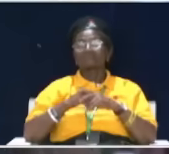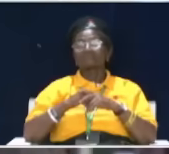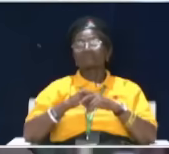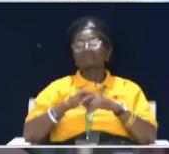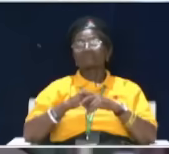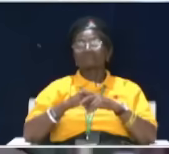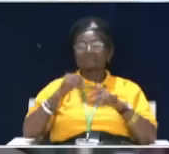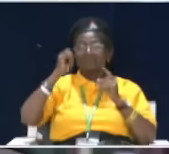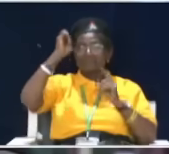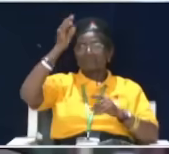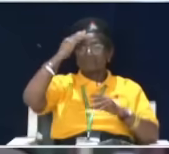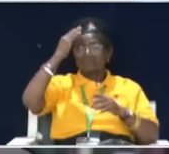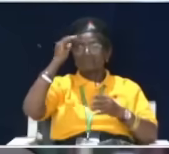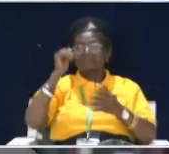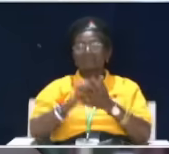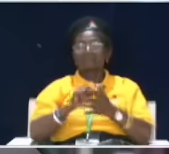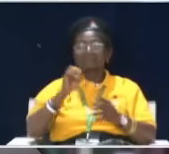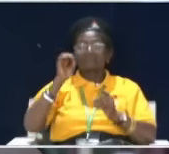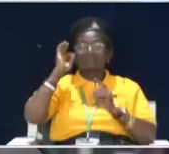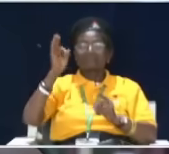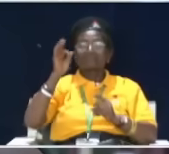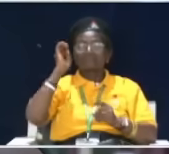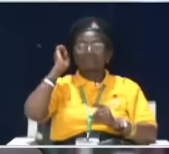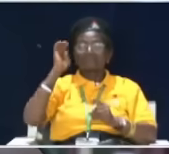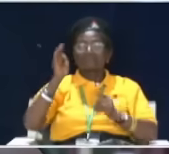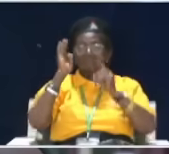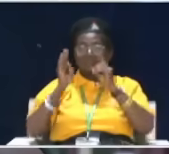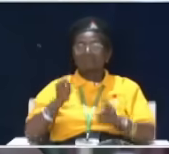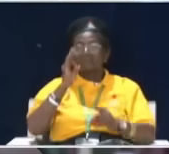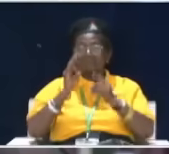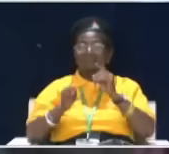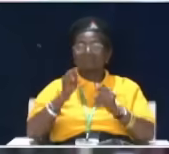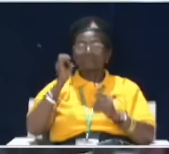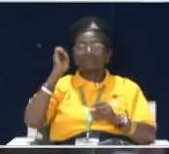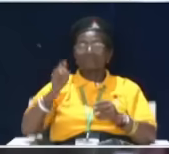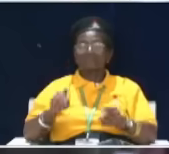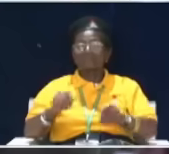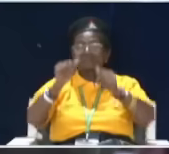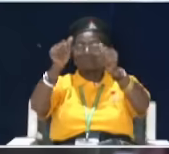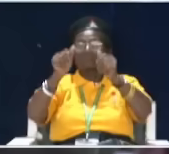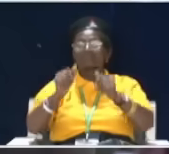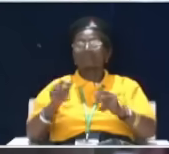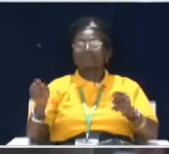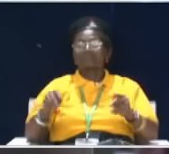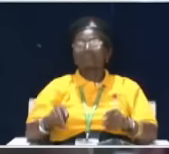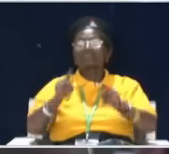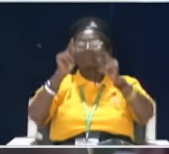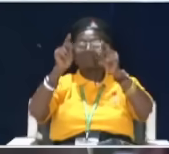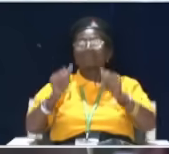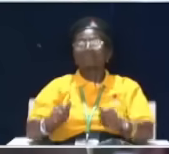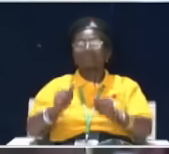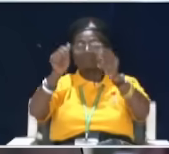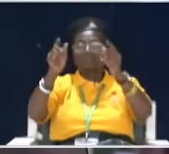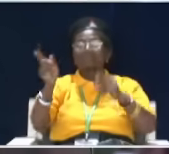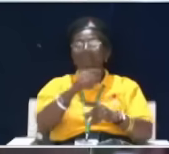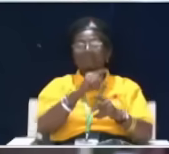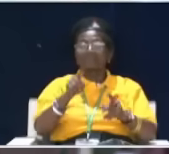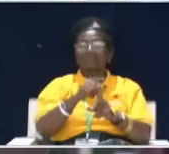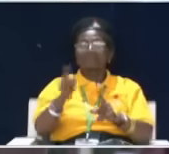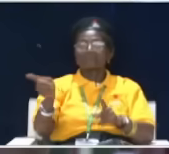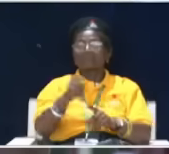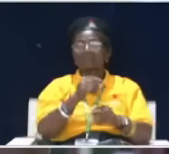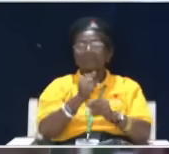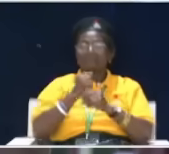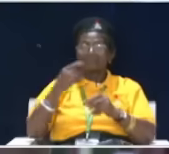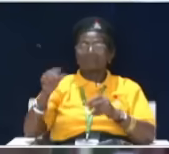He knows that if he promotes you, oh my, get on back, Bioga. When you get to the position, nigba to bad depo no, you won't forget